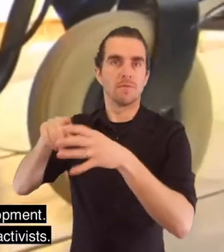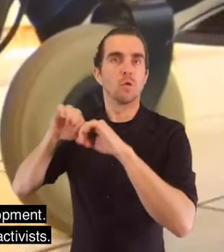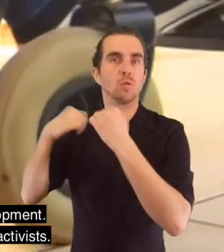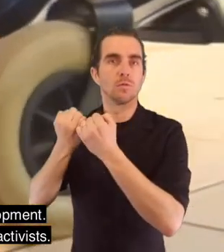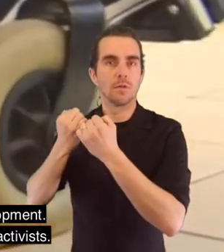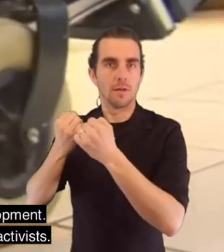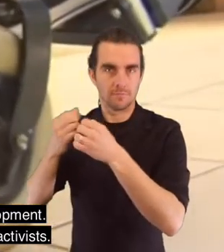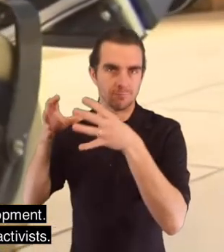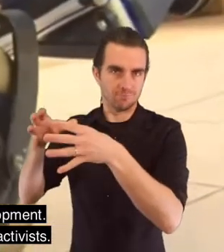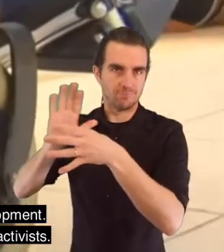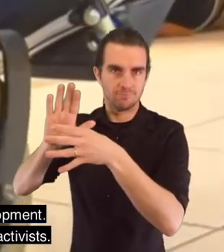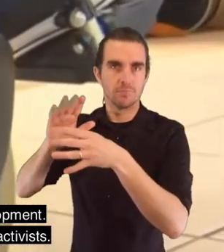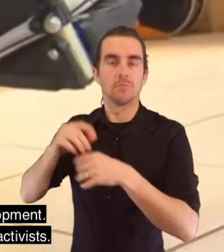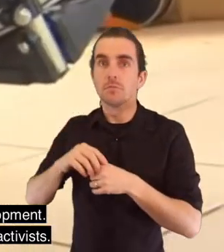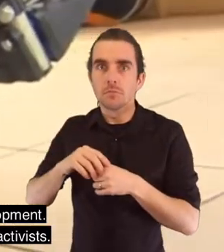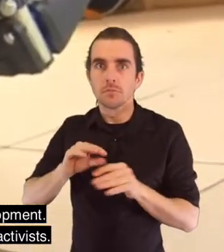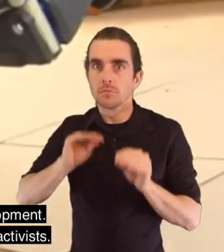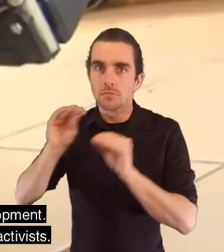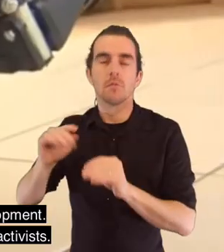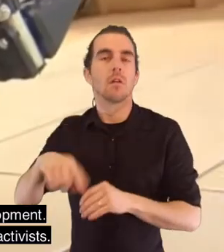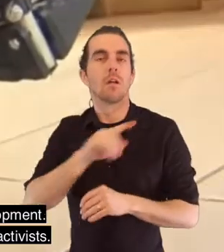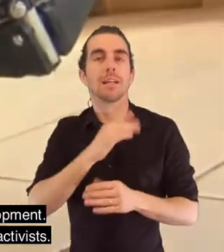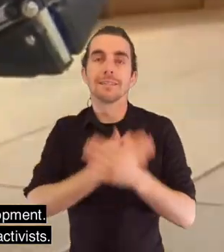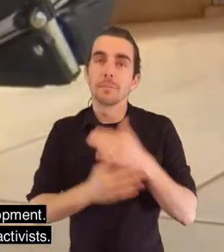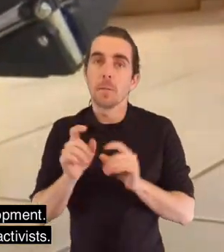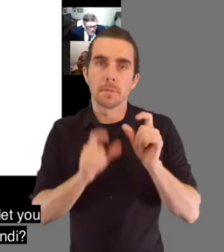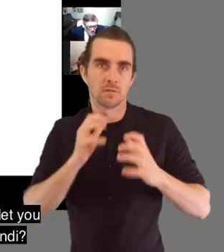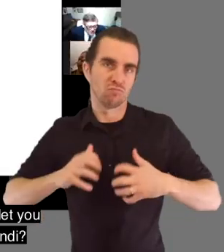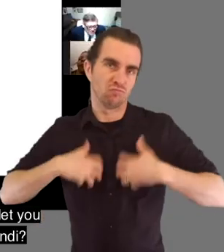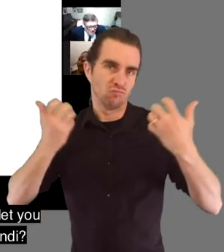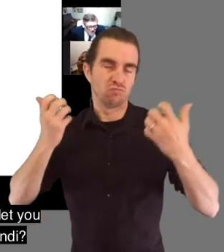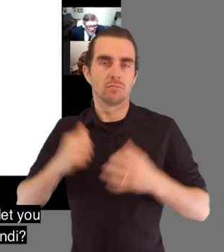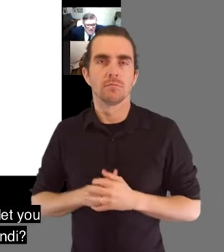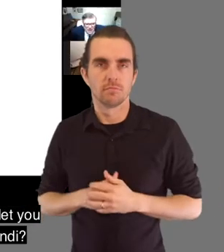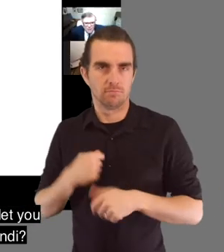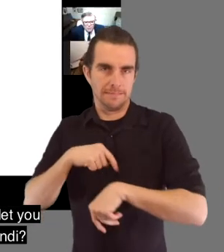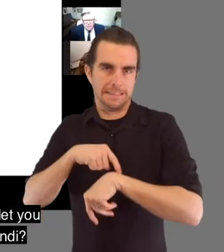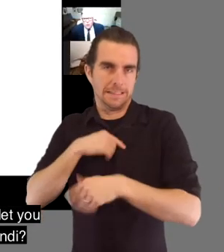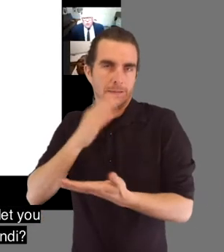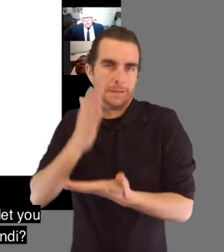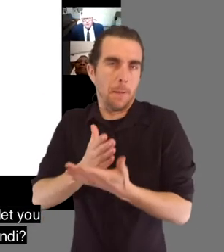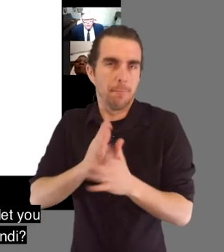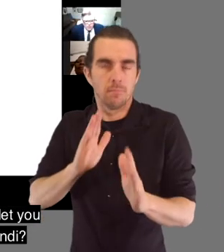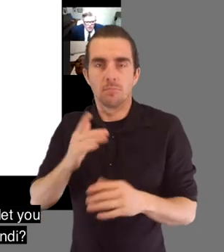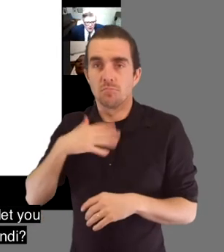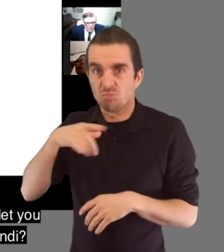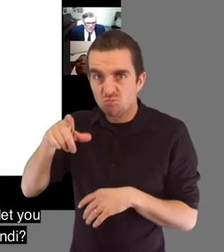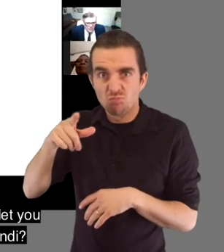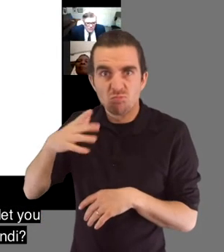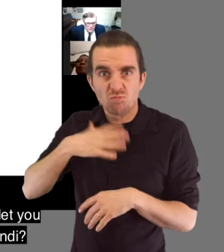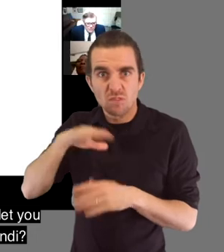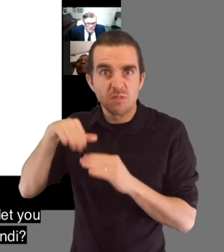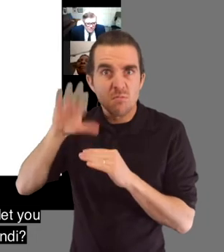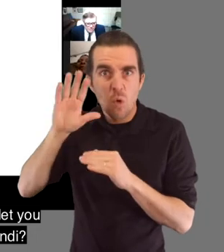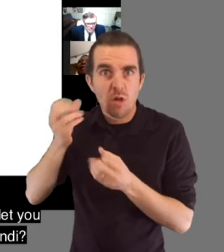Development, a move that has angered disabled. Stop it there and let you, Tandy, say a little bit more about